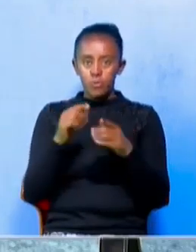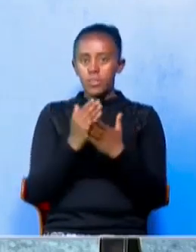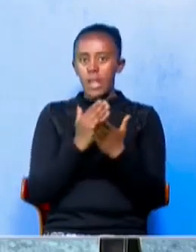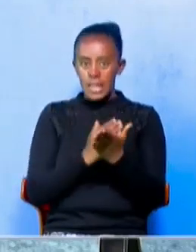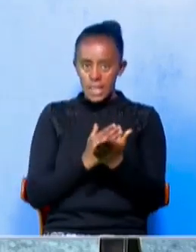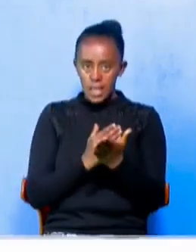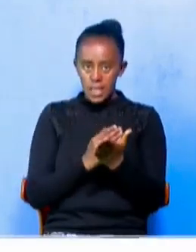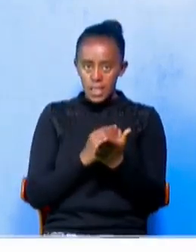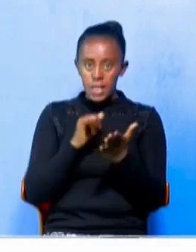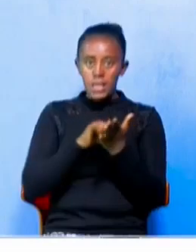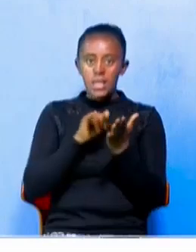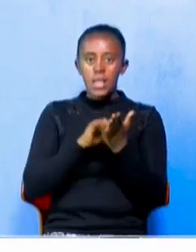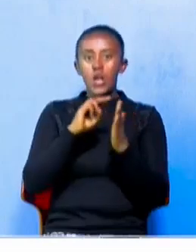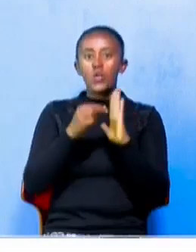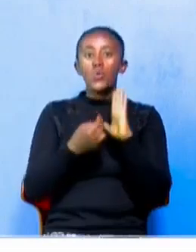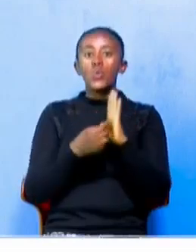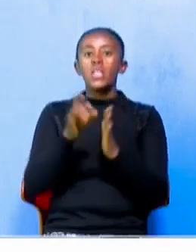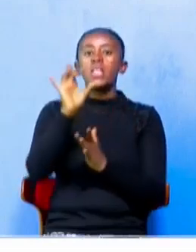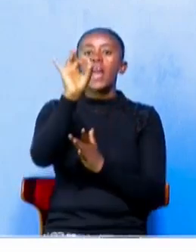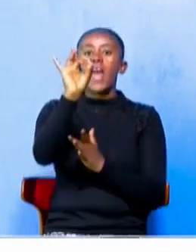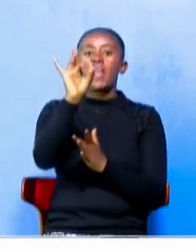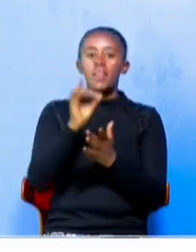that is Unit 8.